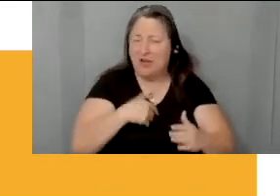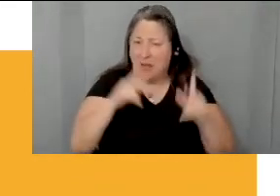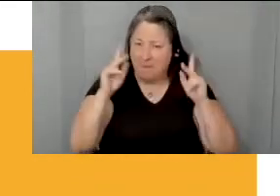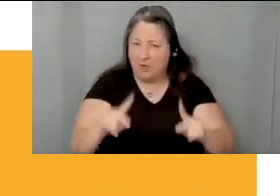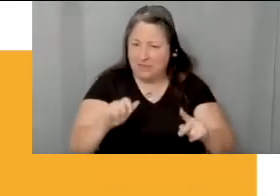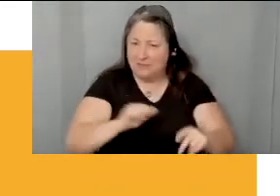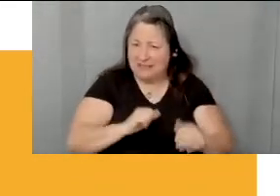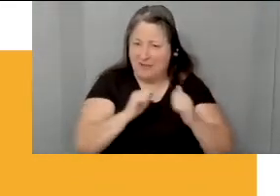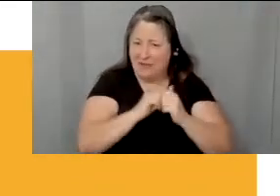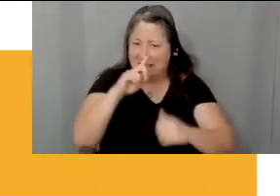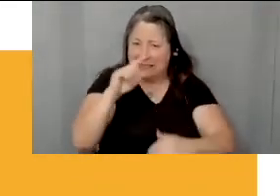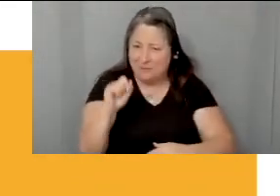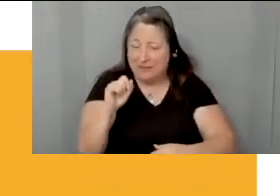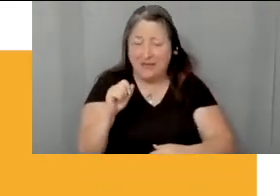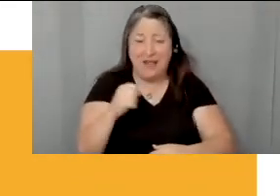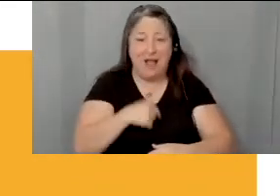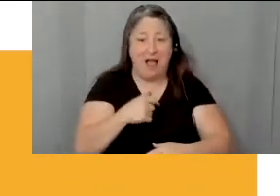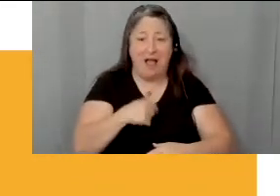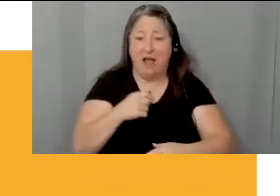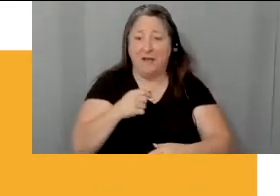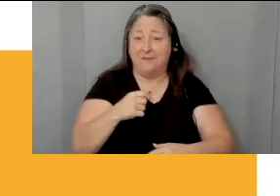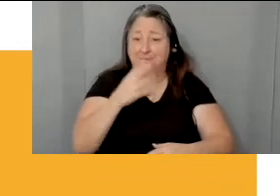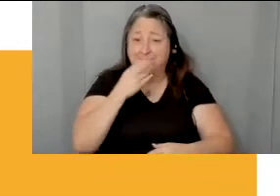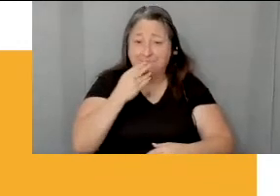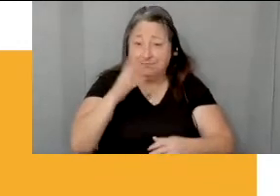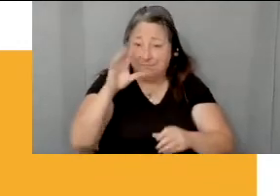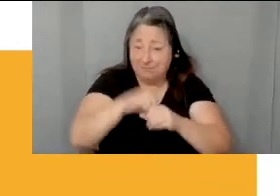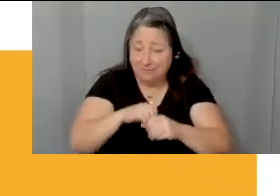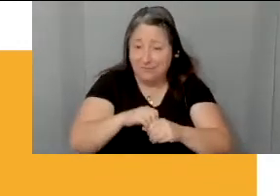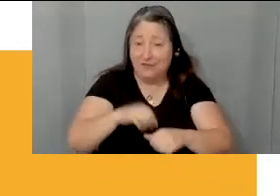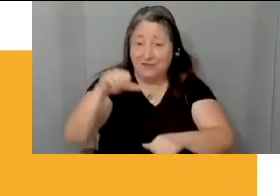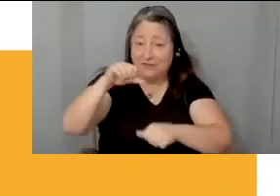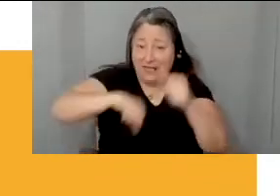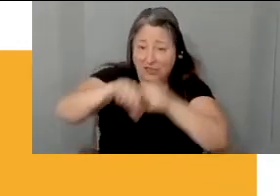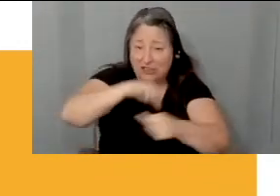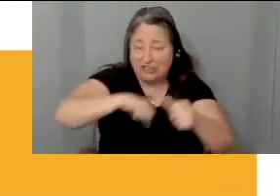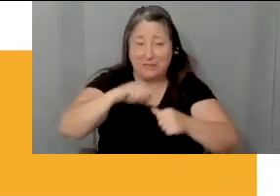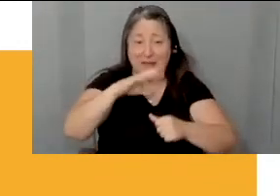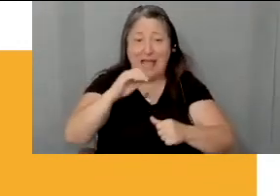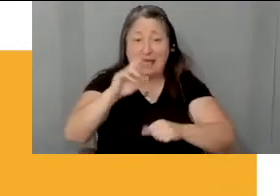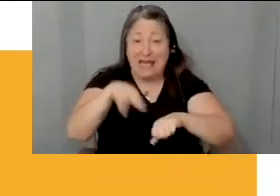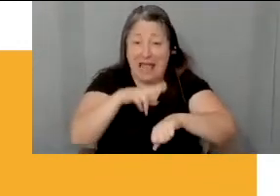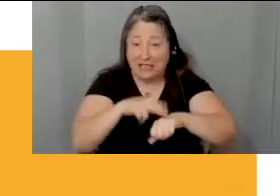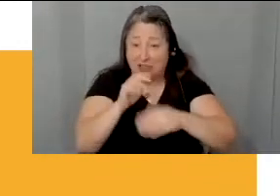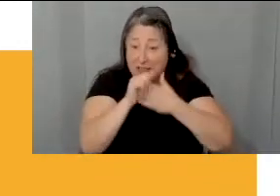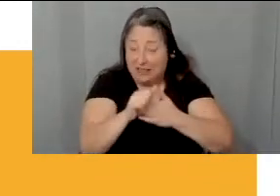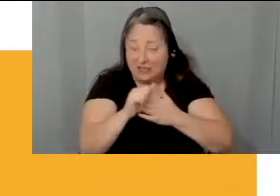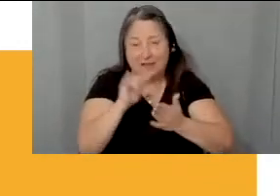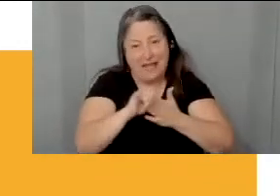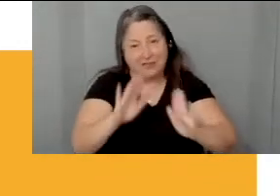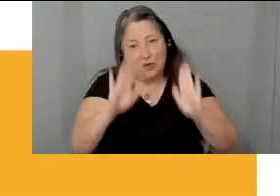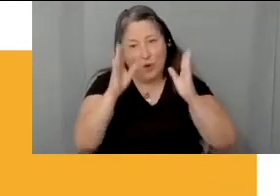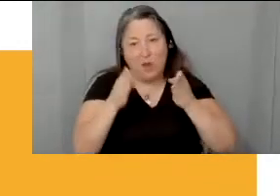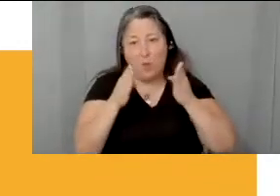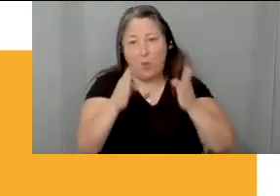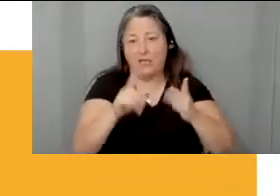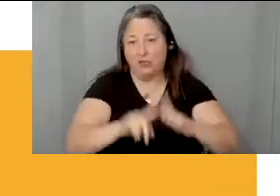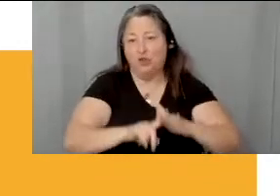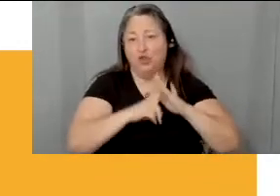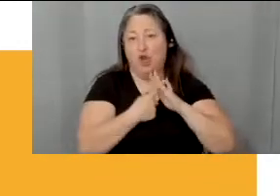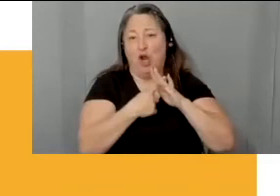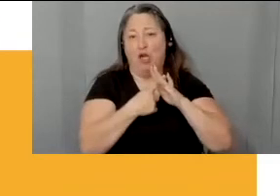Our Jewish Inclusion Fellowship and our National Leadership Program more broadly is a great way to start if you